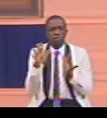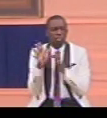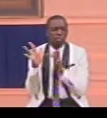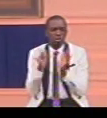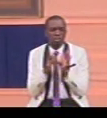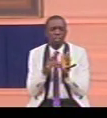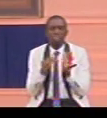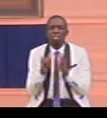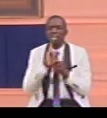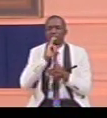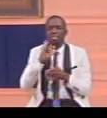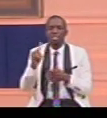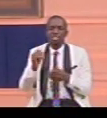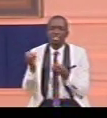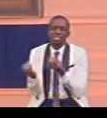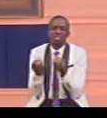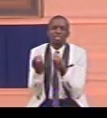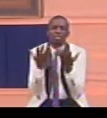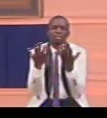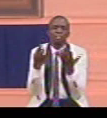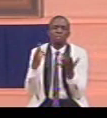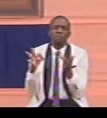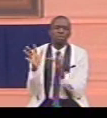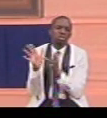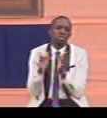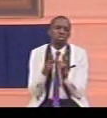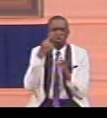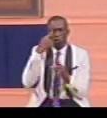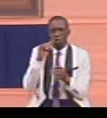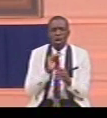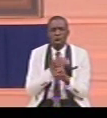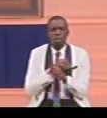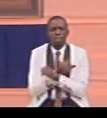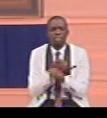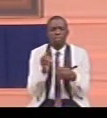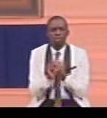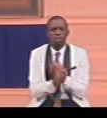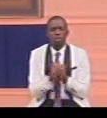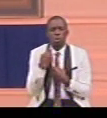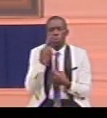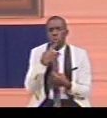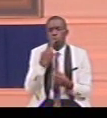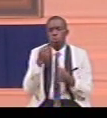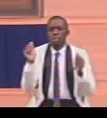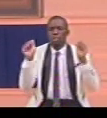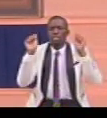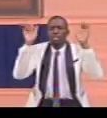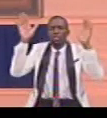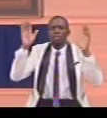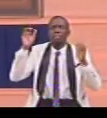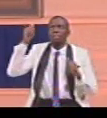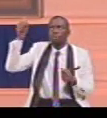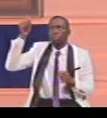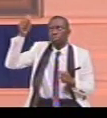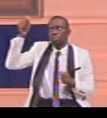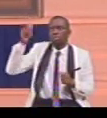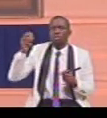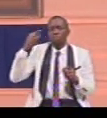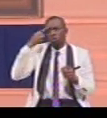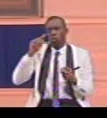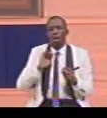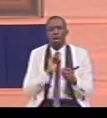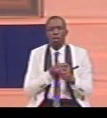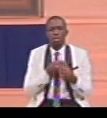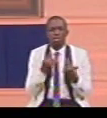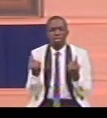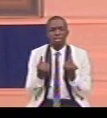of Jesus Christ for salvation who gave himself for our sins that she might Deliver Us